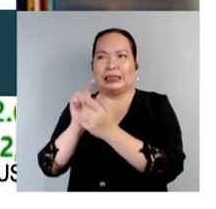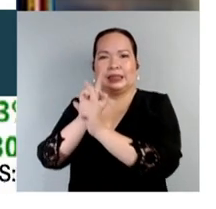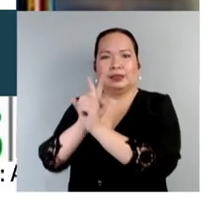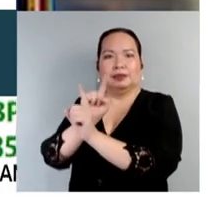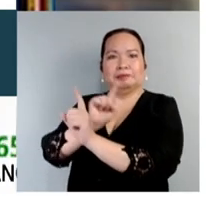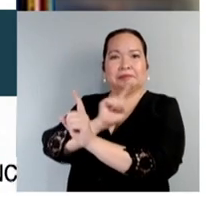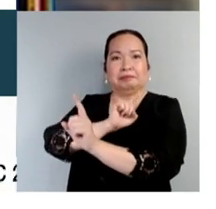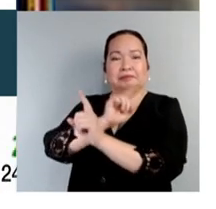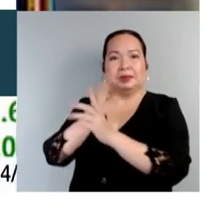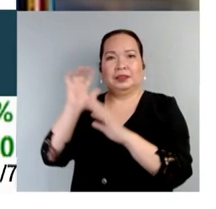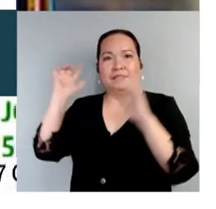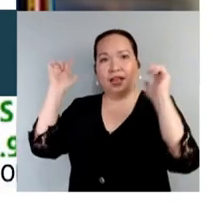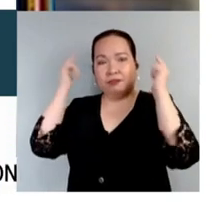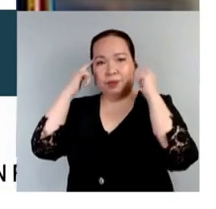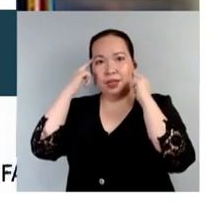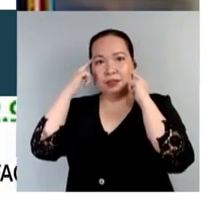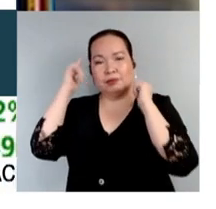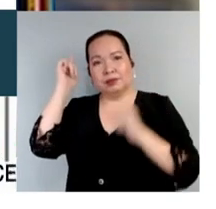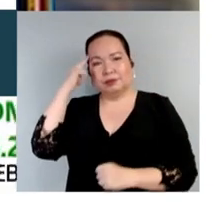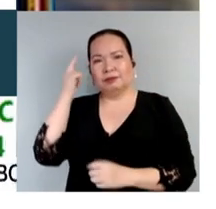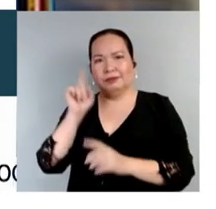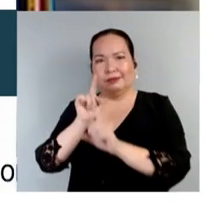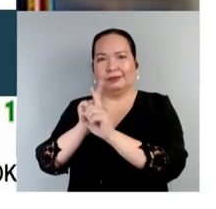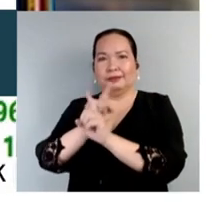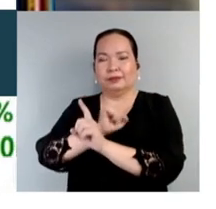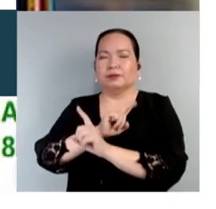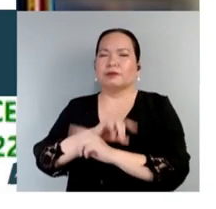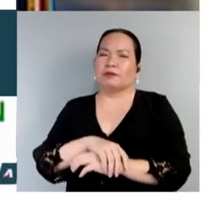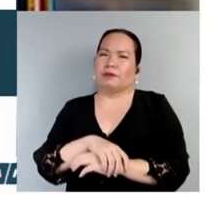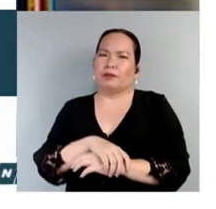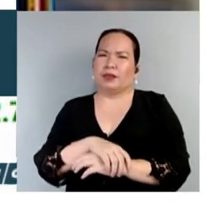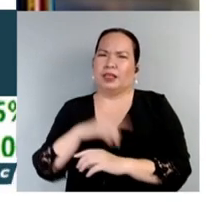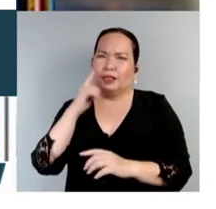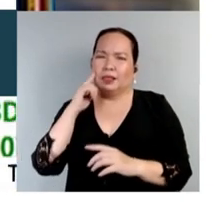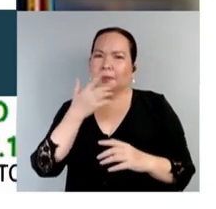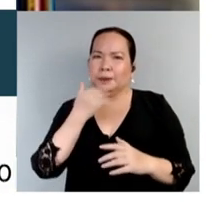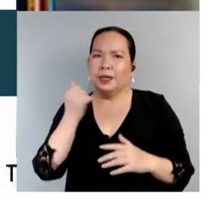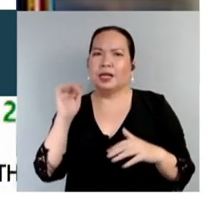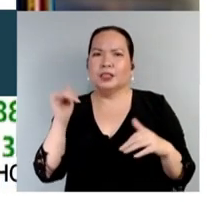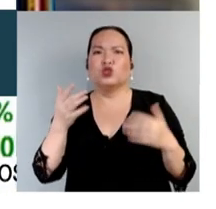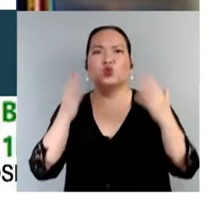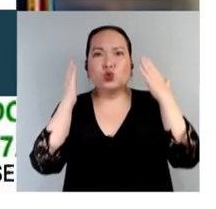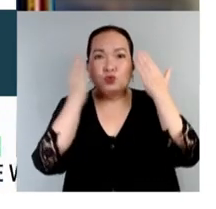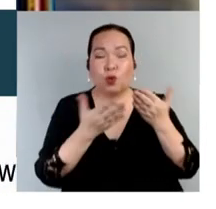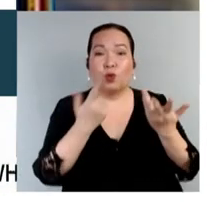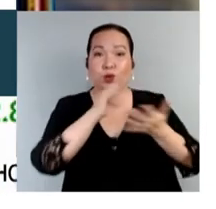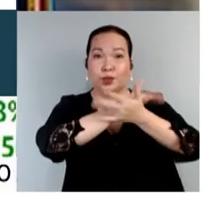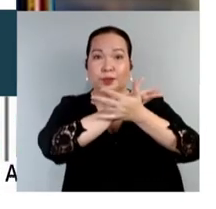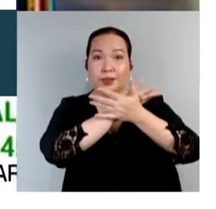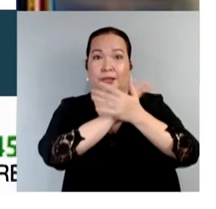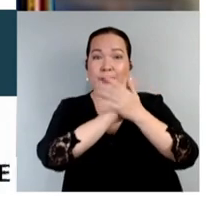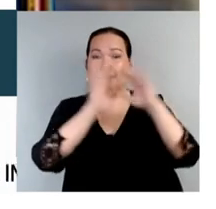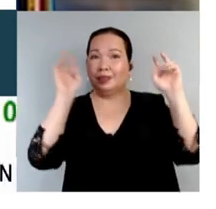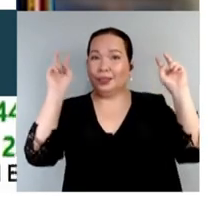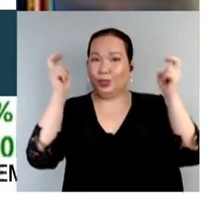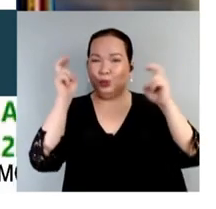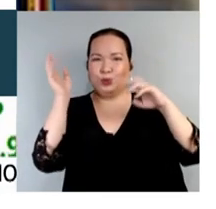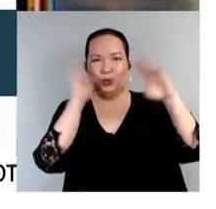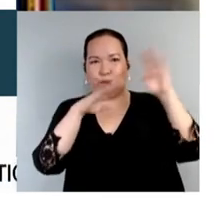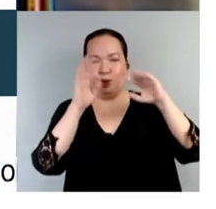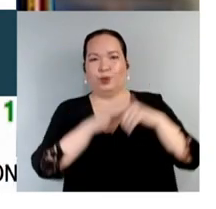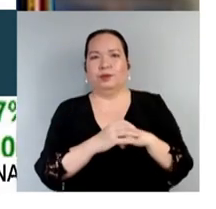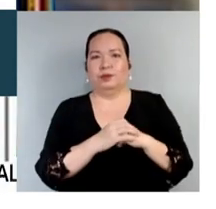the clear direction to take is to address the problem of the pandemic, because in the first place, it's not